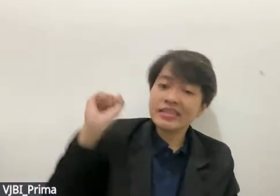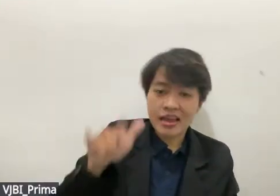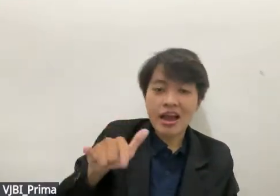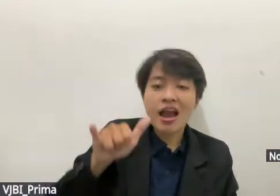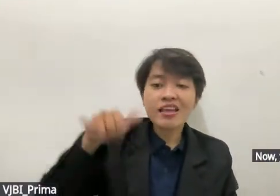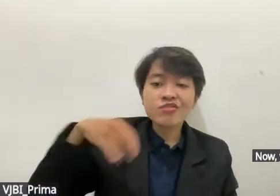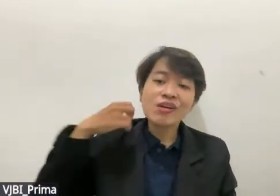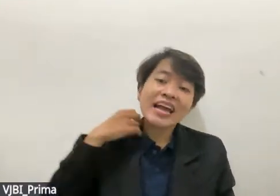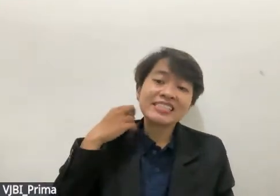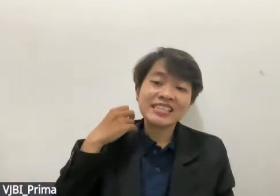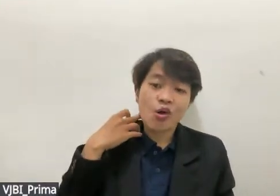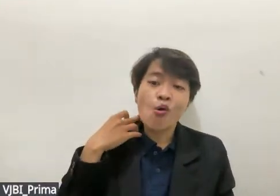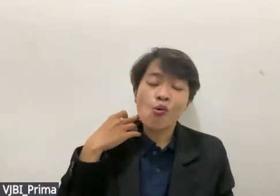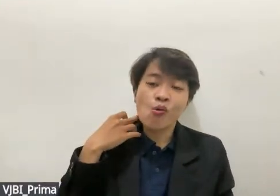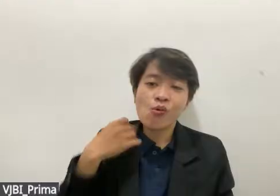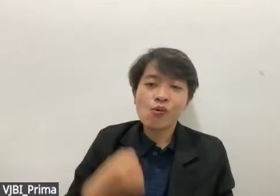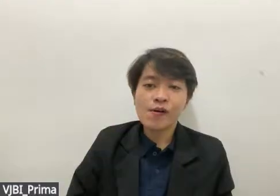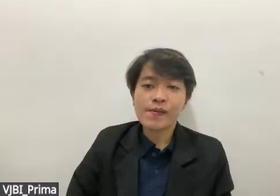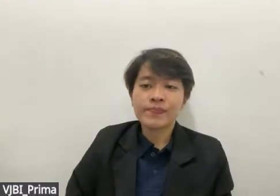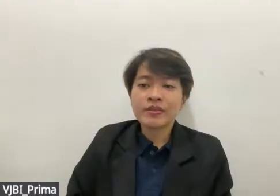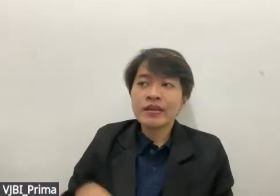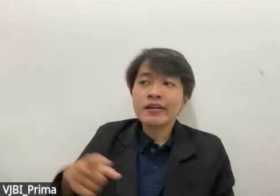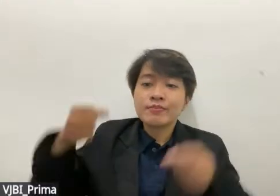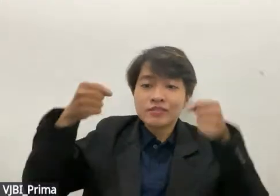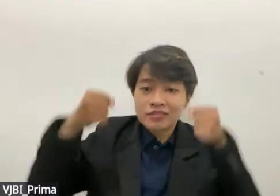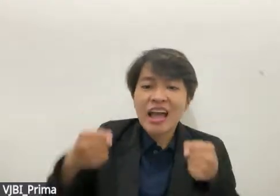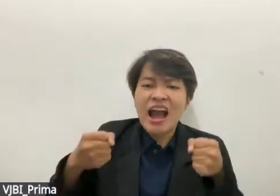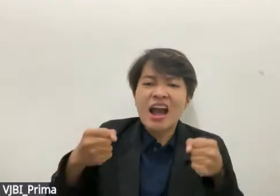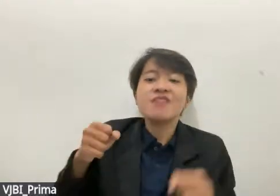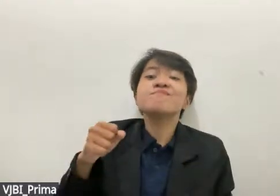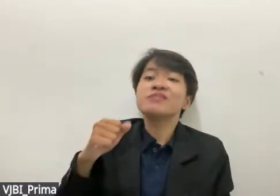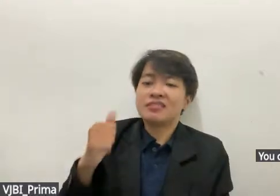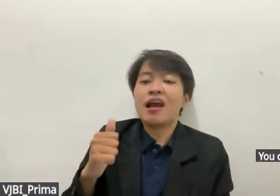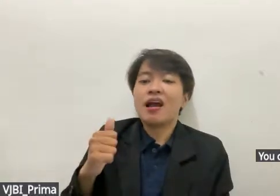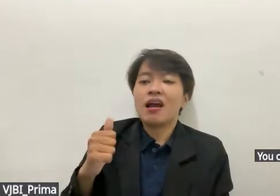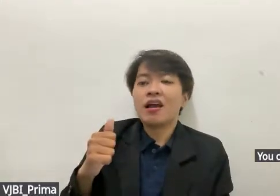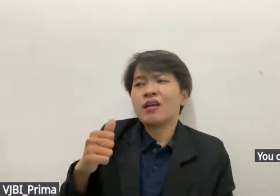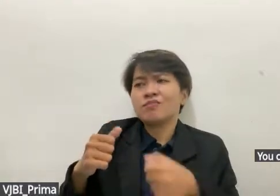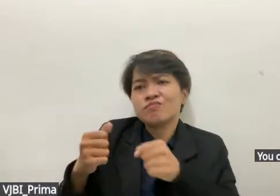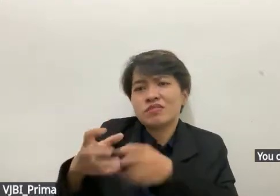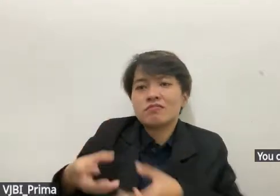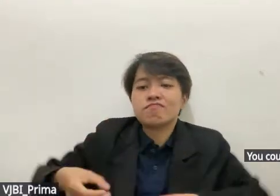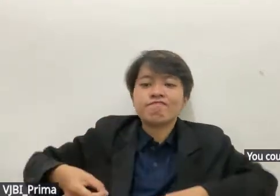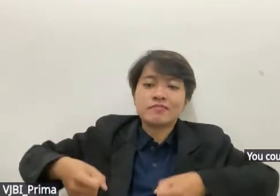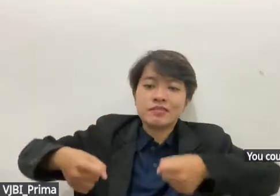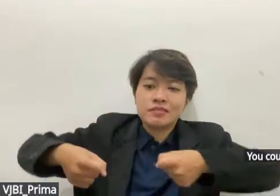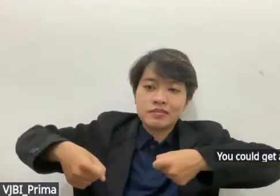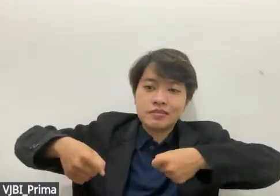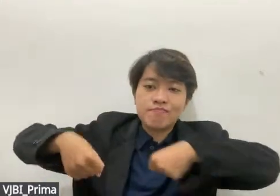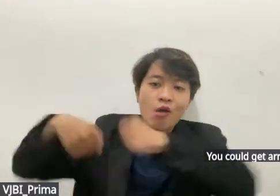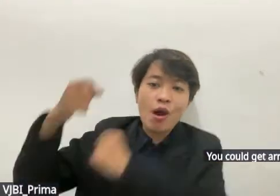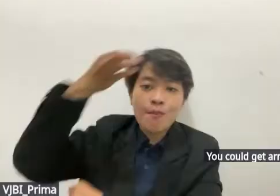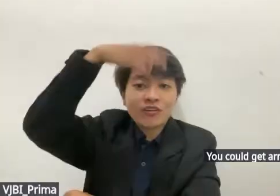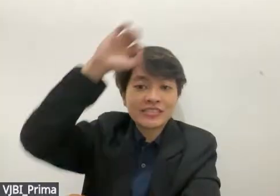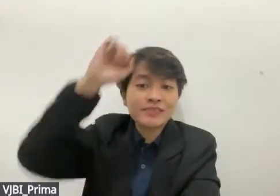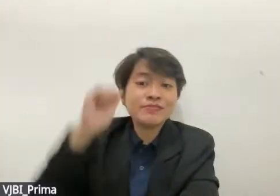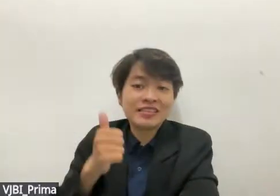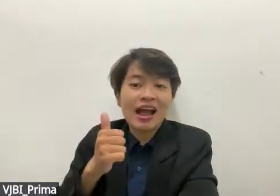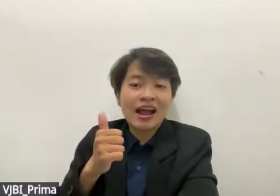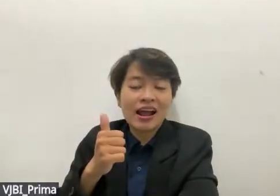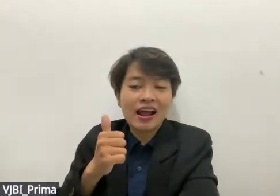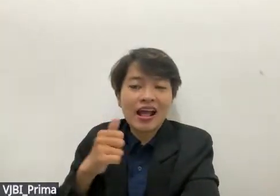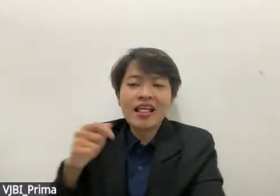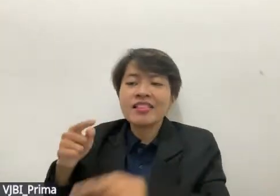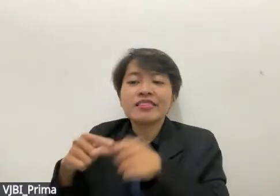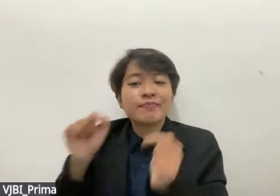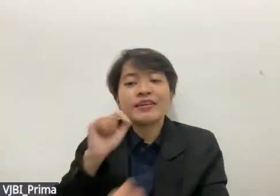know. You could get arrested. You could get carried away. That is Yeah. obviously a risk. But That's